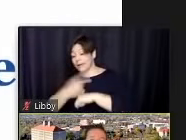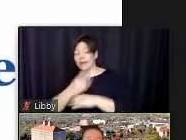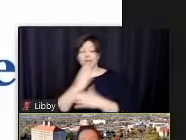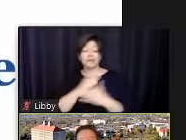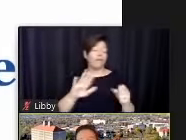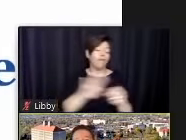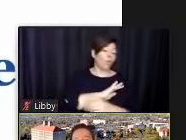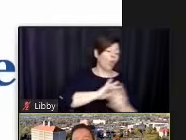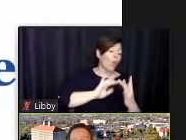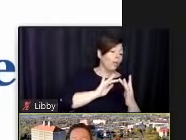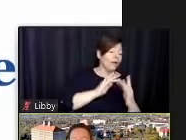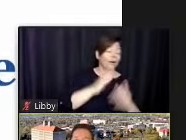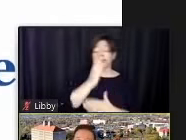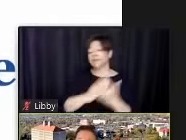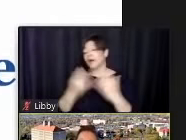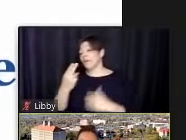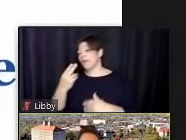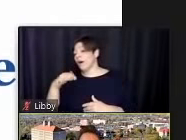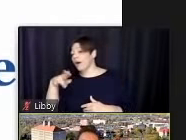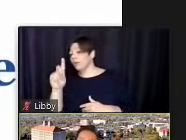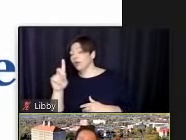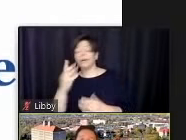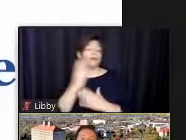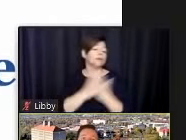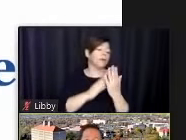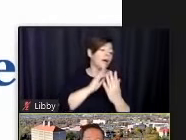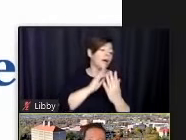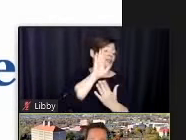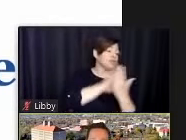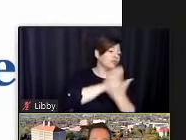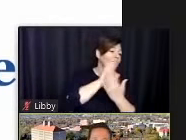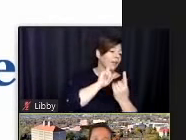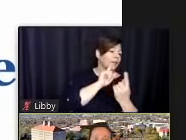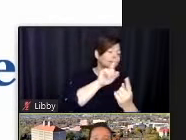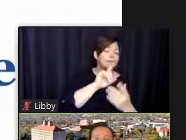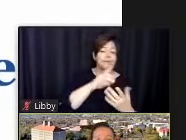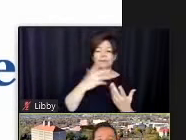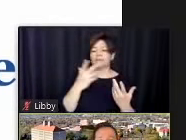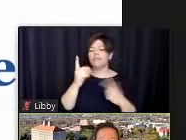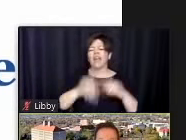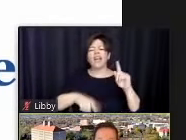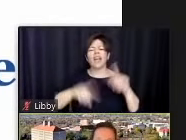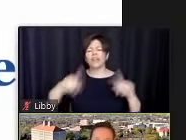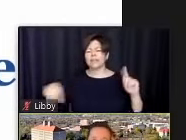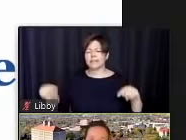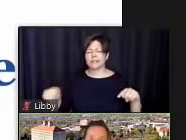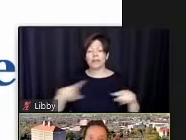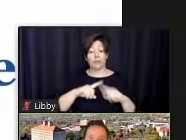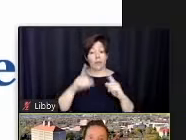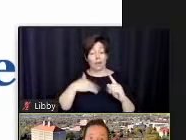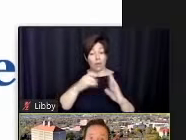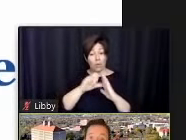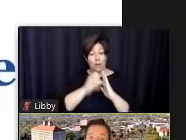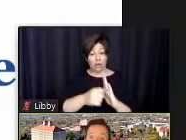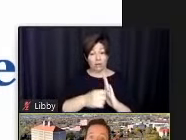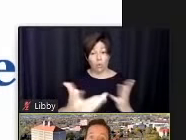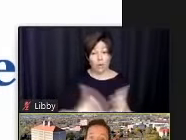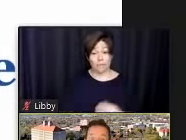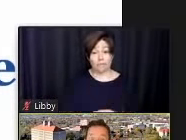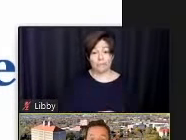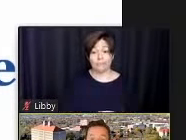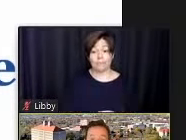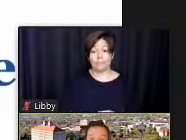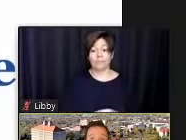online. Some are hybrid. Some are face-to-face. It really varies. What I want to emphasize and make sure we're all on the